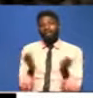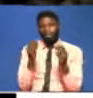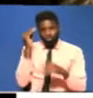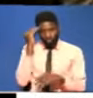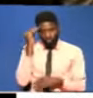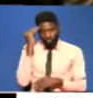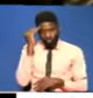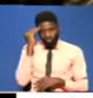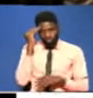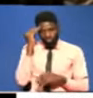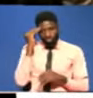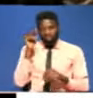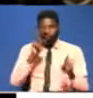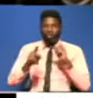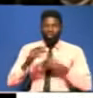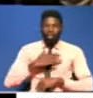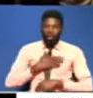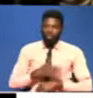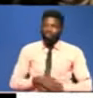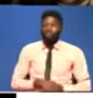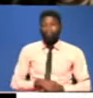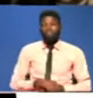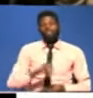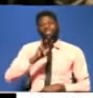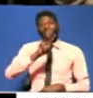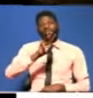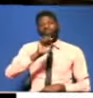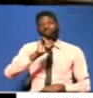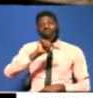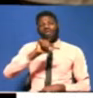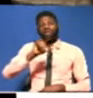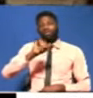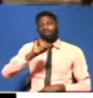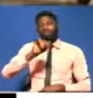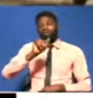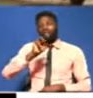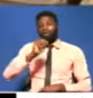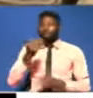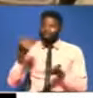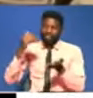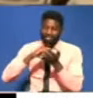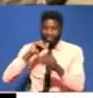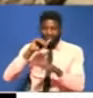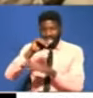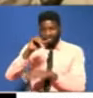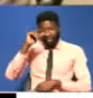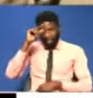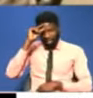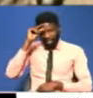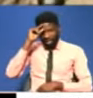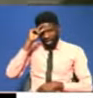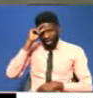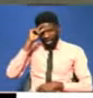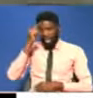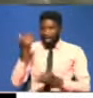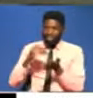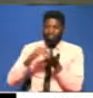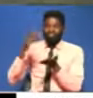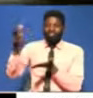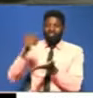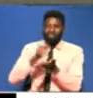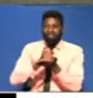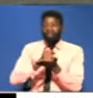to our people. Cheptumo, at the same time, urged the government to redeploy national police reservists to help eradicate